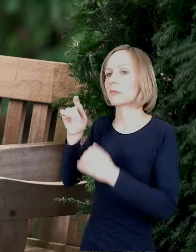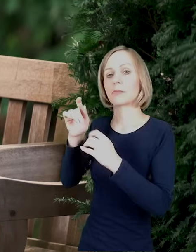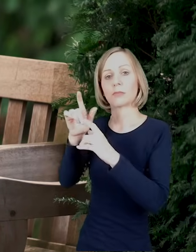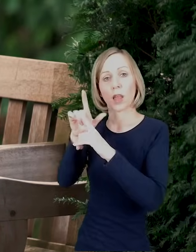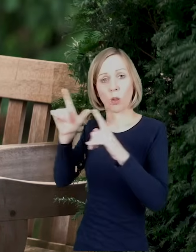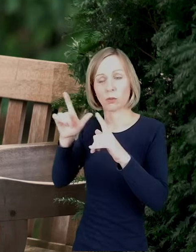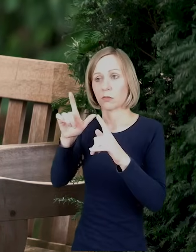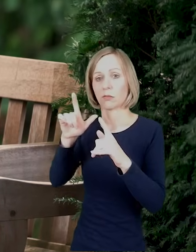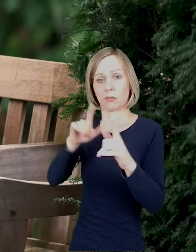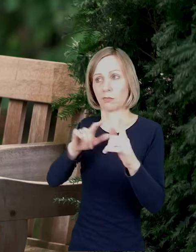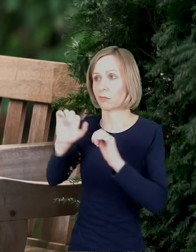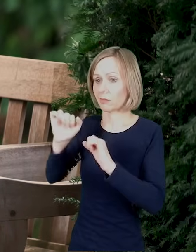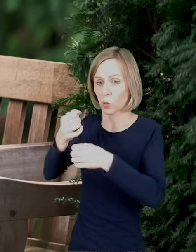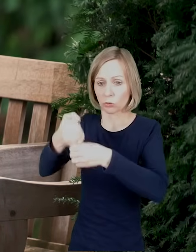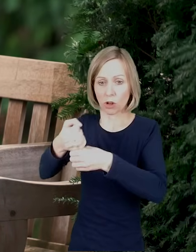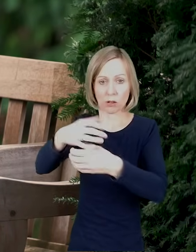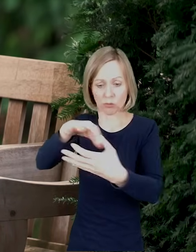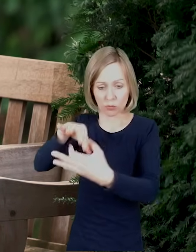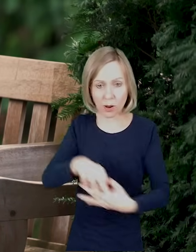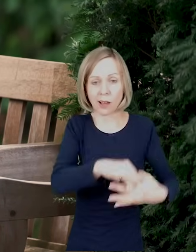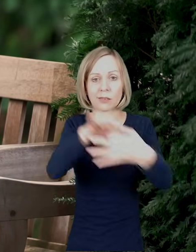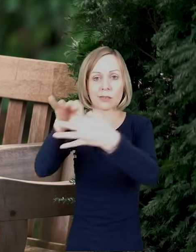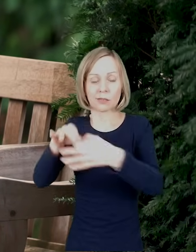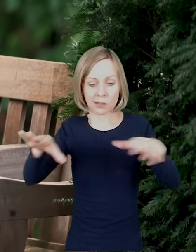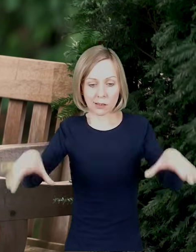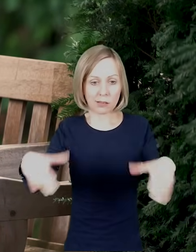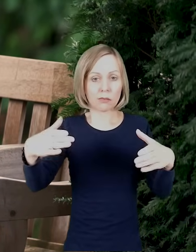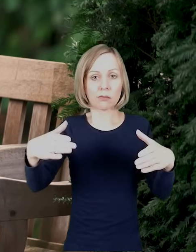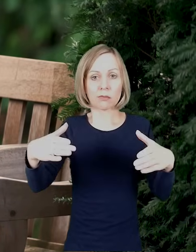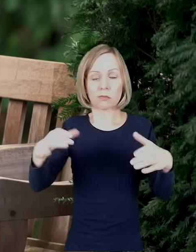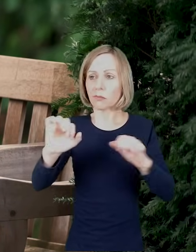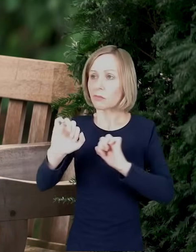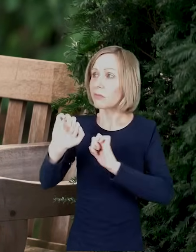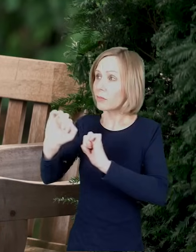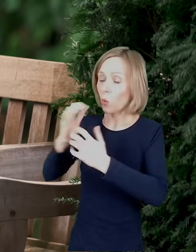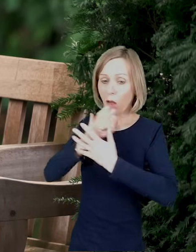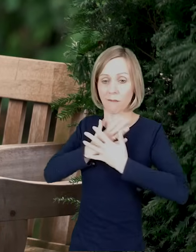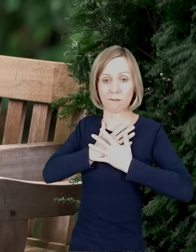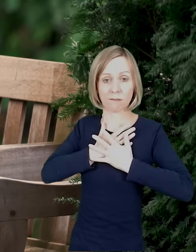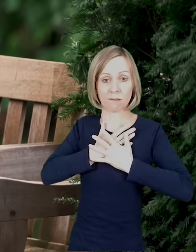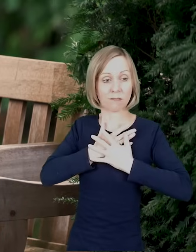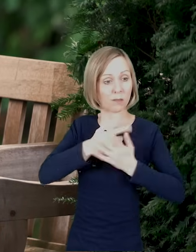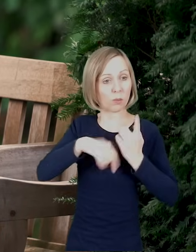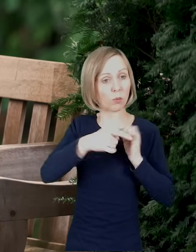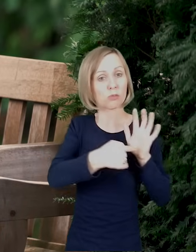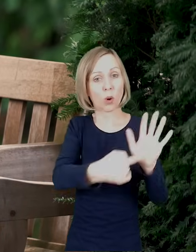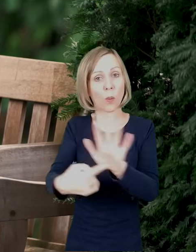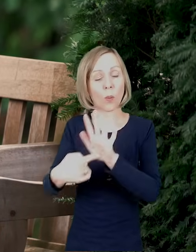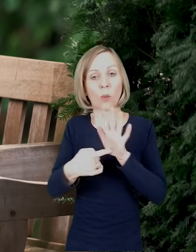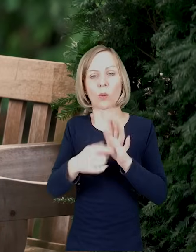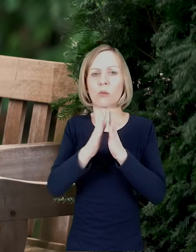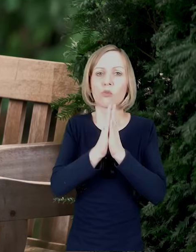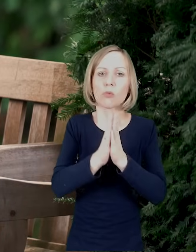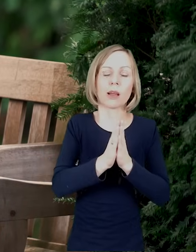Lord, by your Spirit, unite your church, that it might be a sign of your transforming love to all people. We